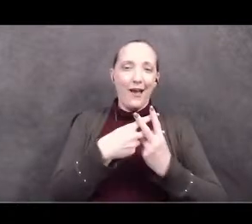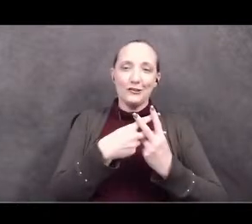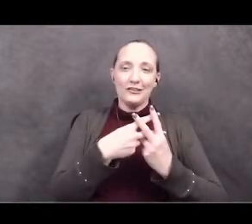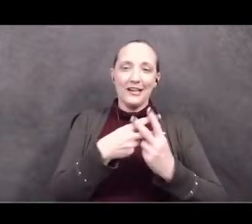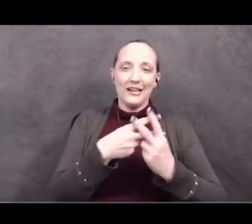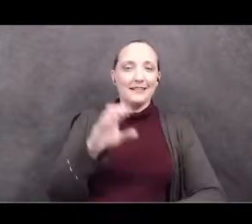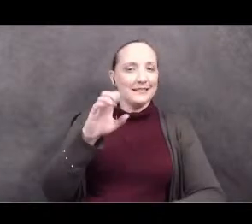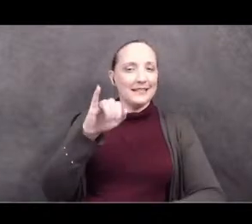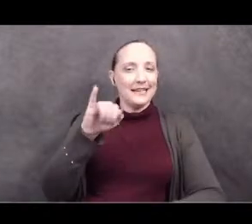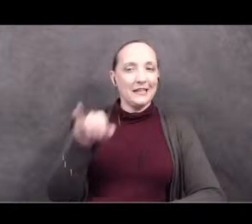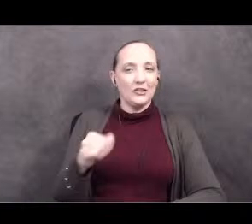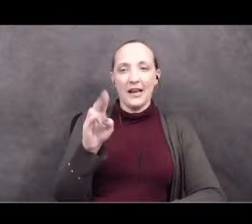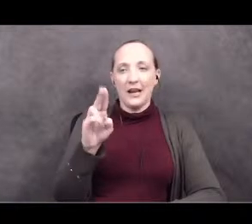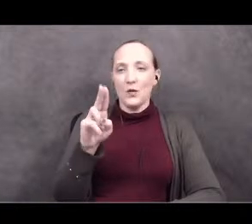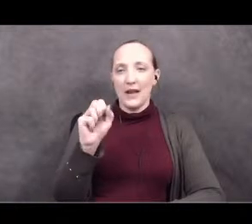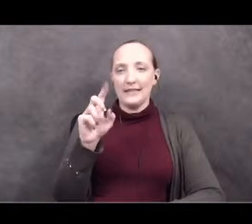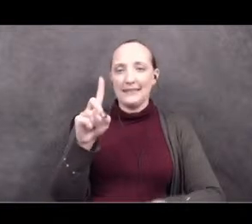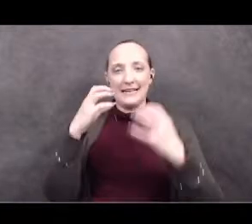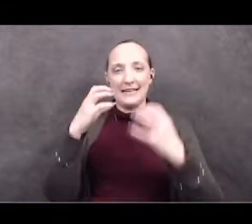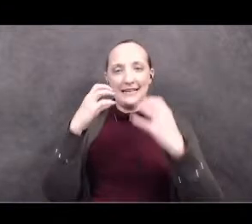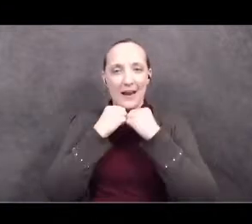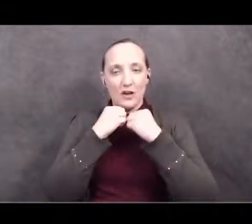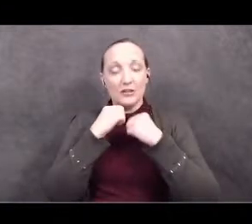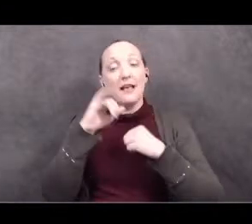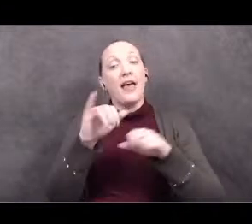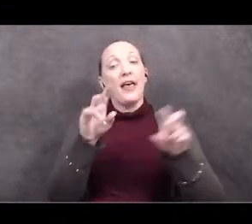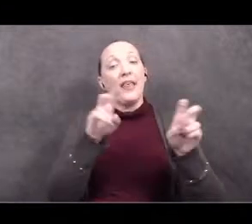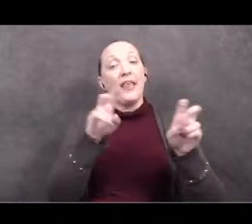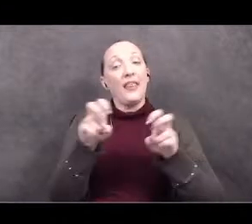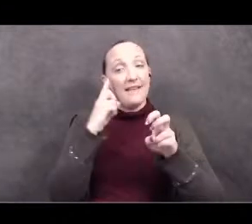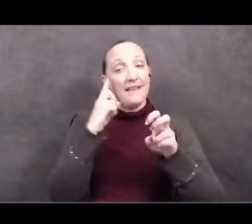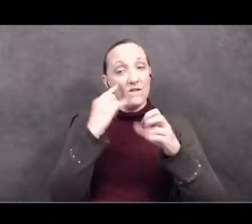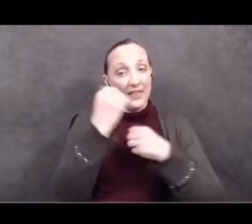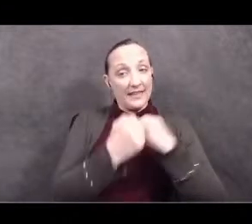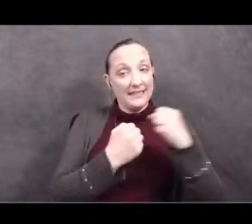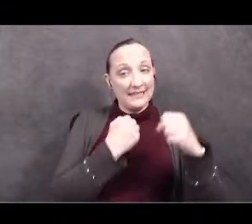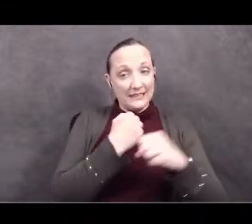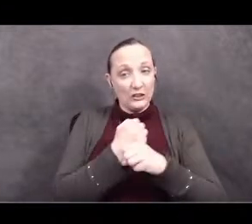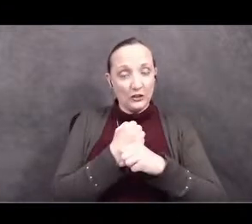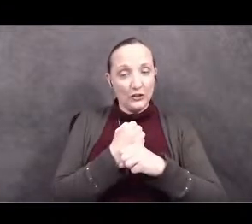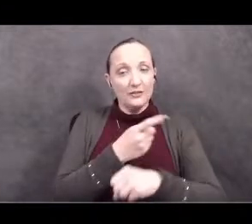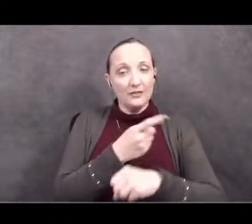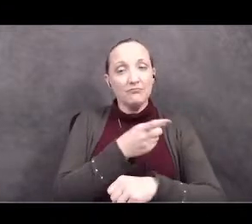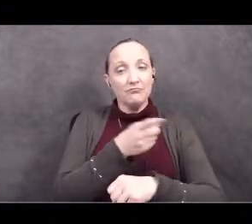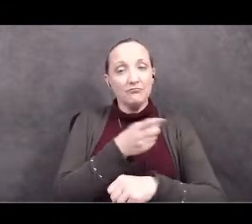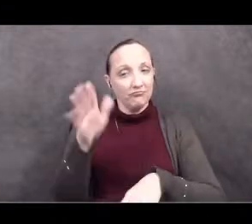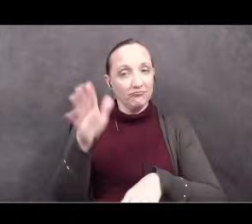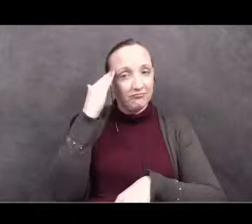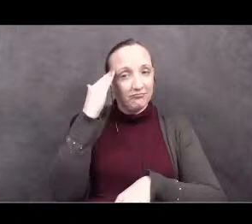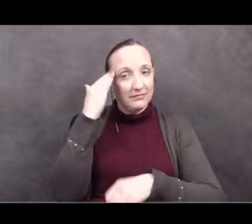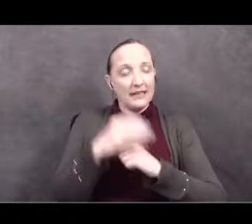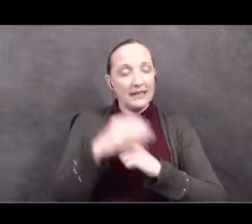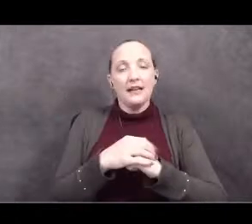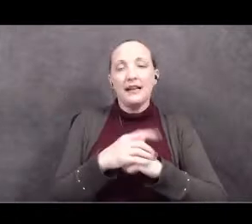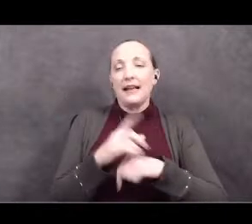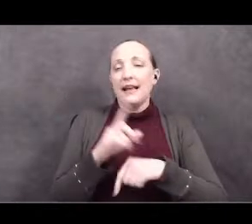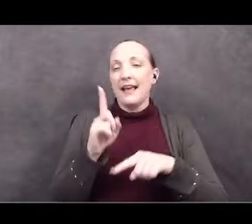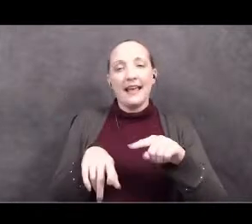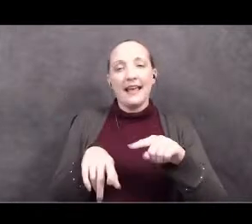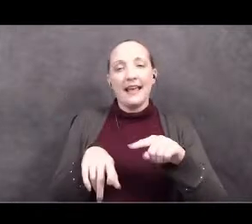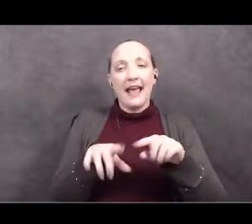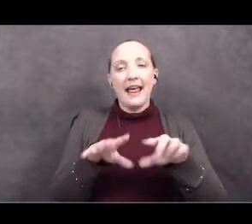cares that's been uh the theme for this year uh as all of you know so it cannot leave